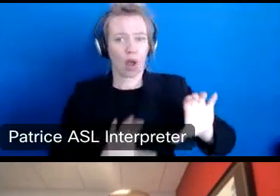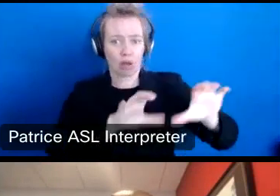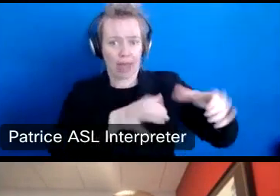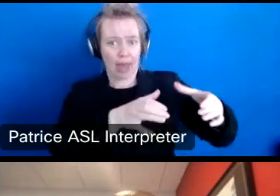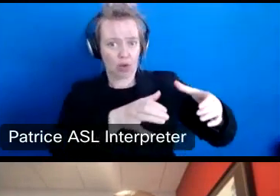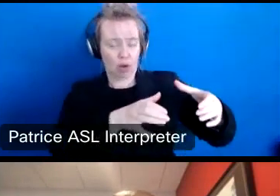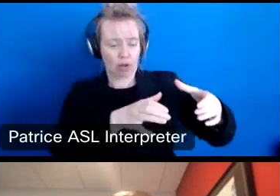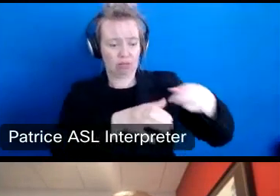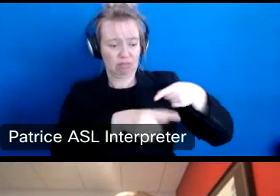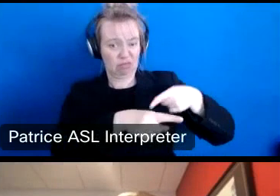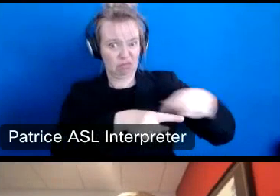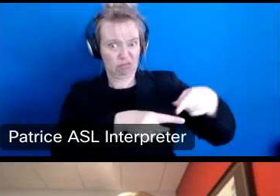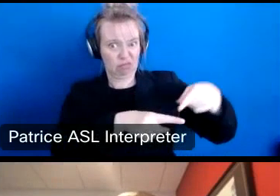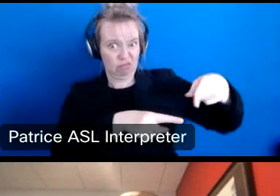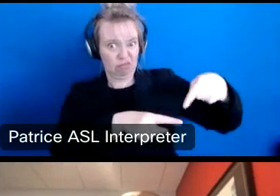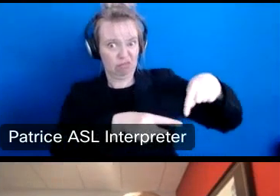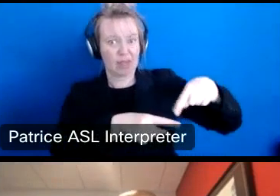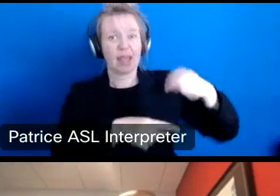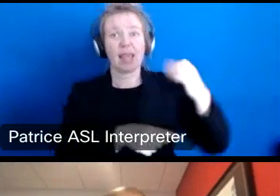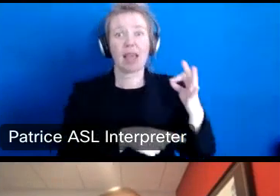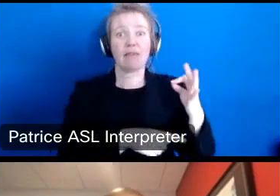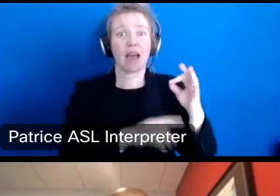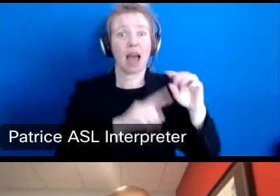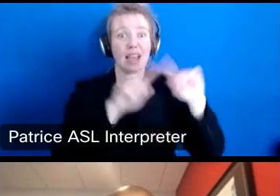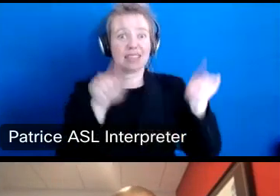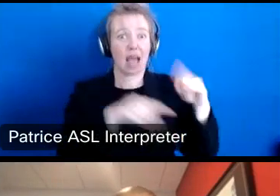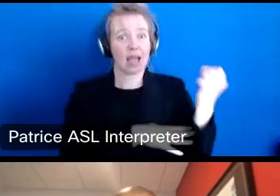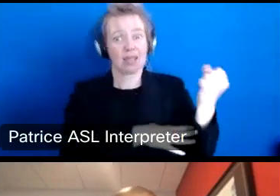that will make sure that if there's a down sign, if there is